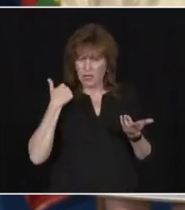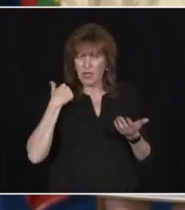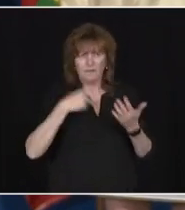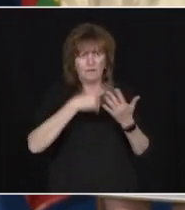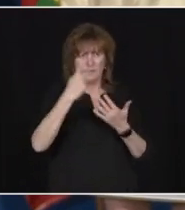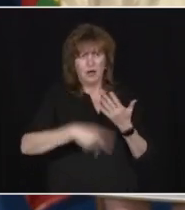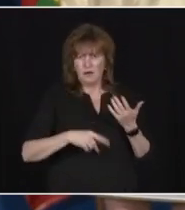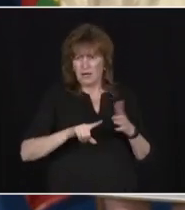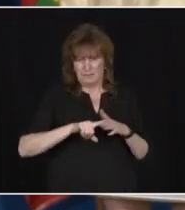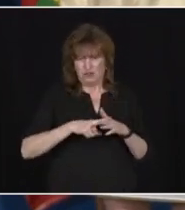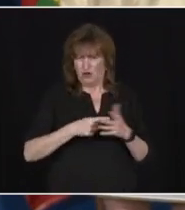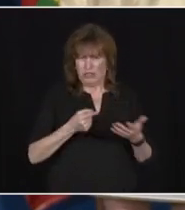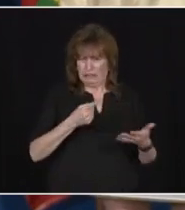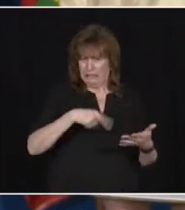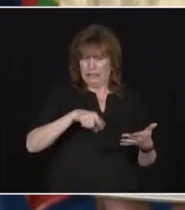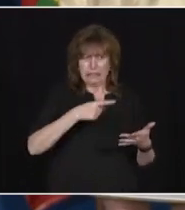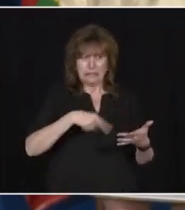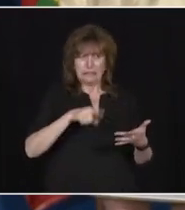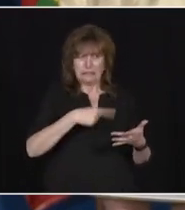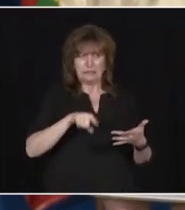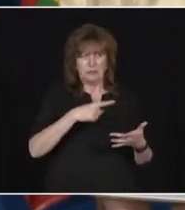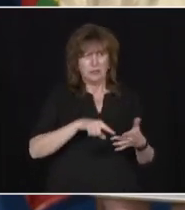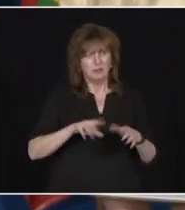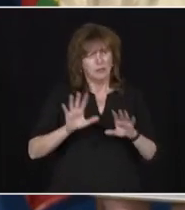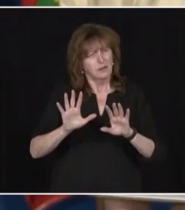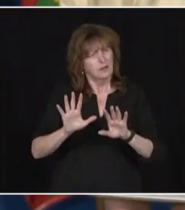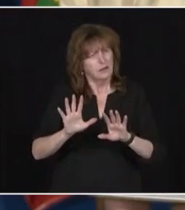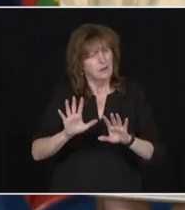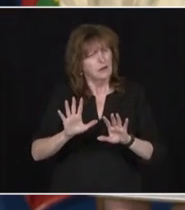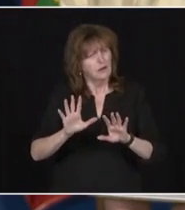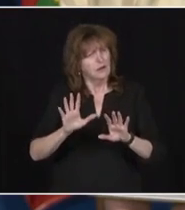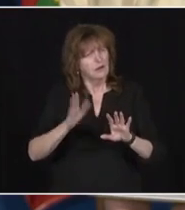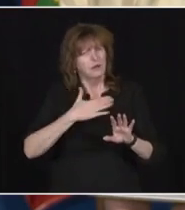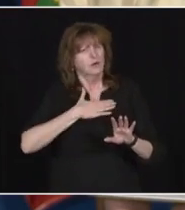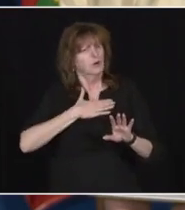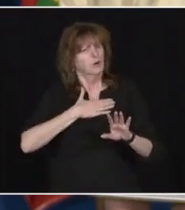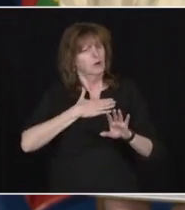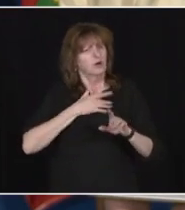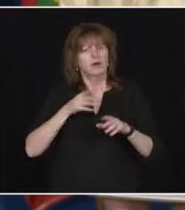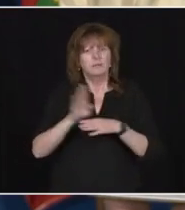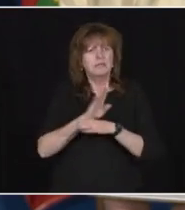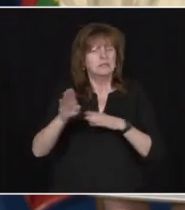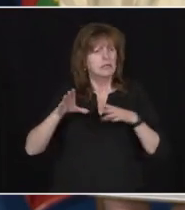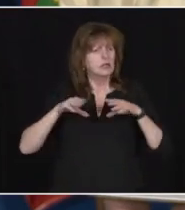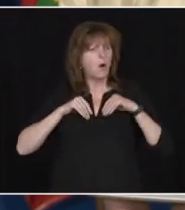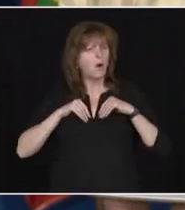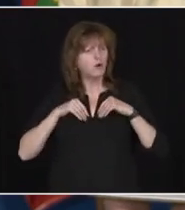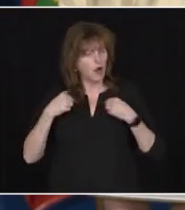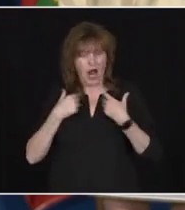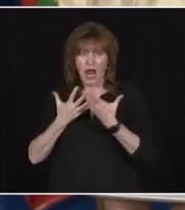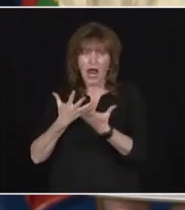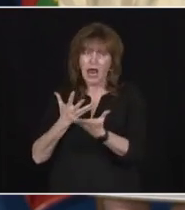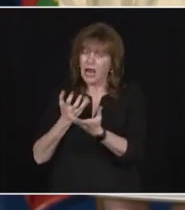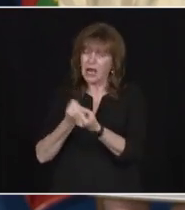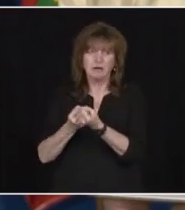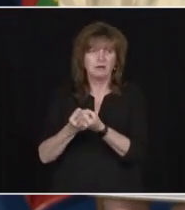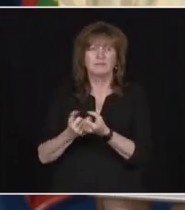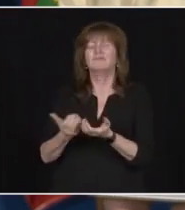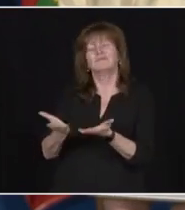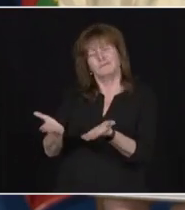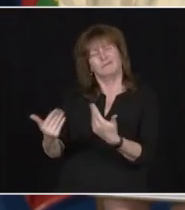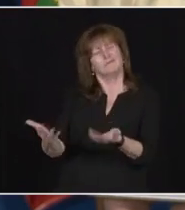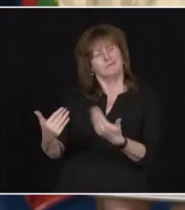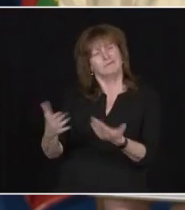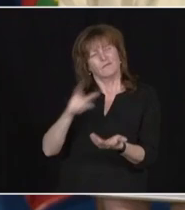But the tenants, my heart breaks for them. I side with the tenants. Like, give them a break.